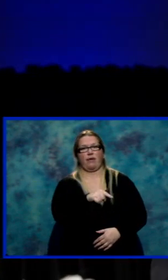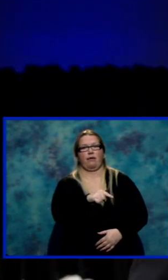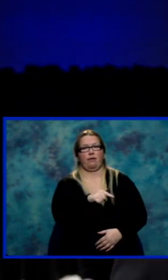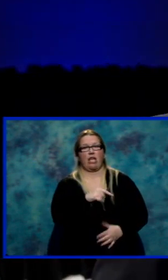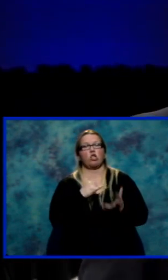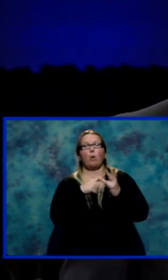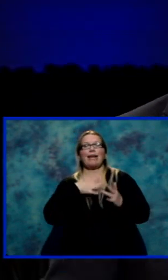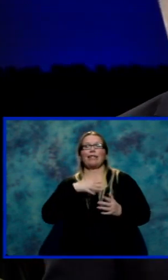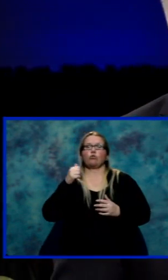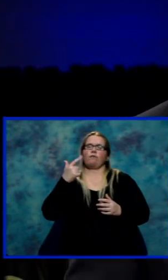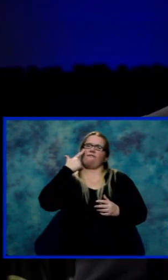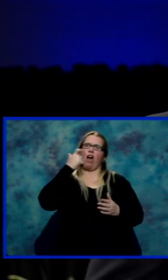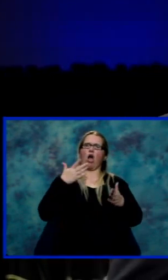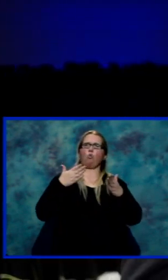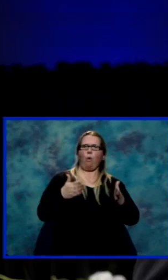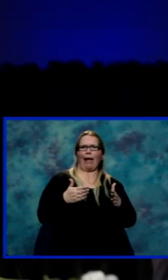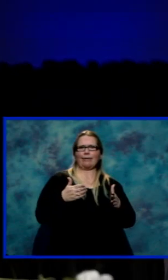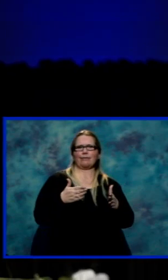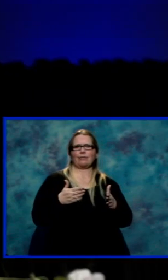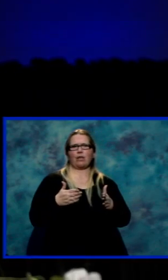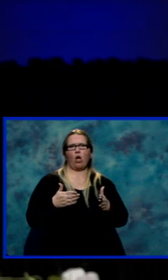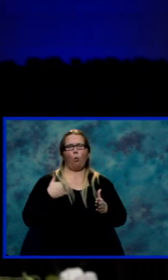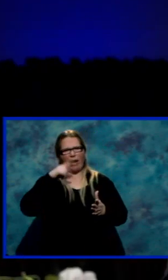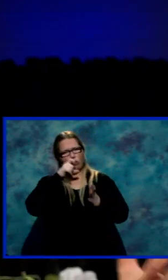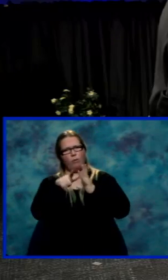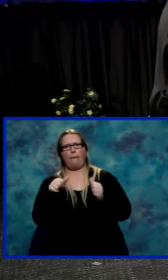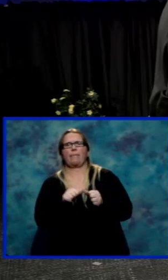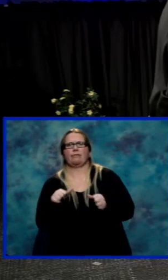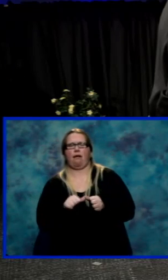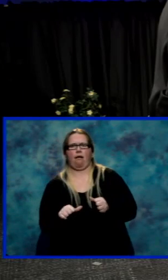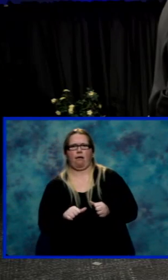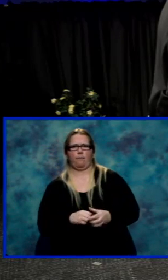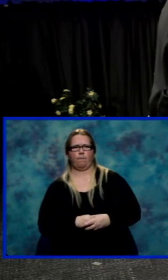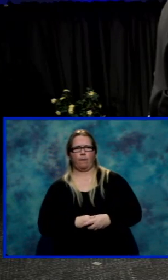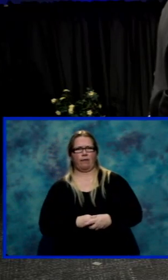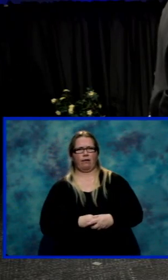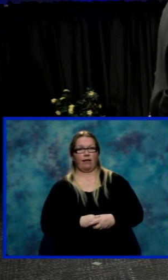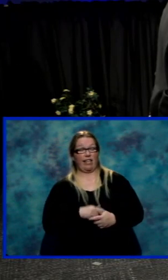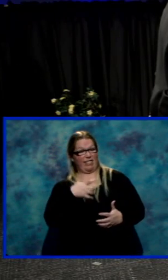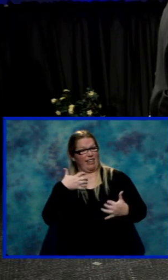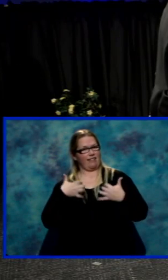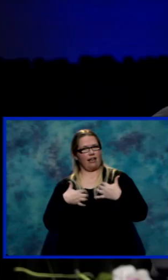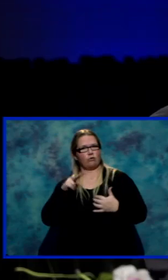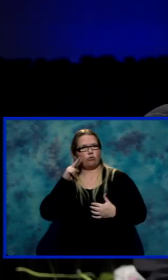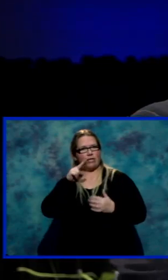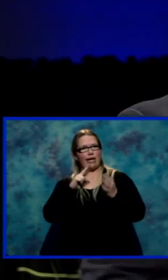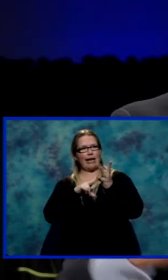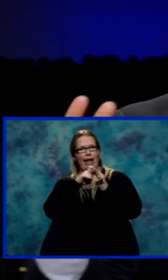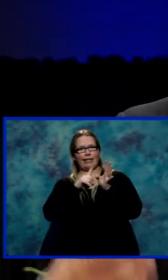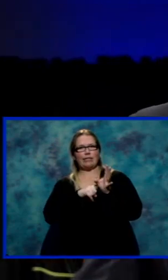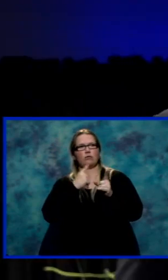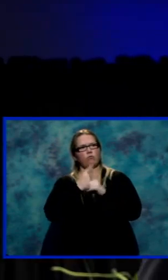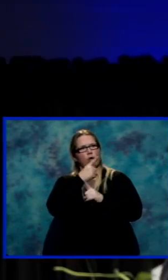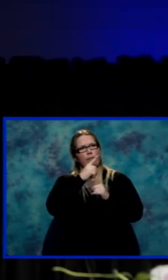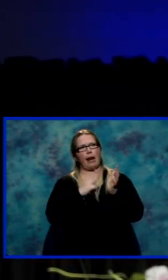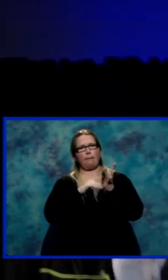find ways in which to actually engage in doing that far better. And yeah, it was exciting to see Nancy up here with Mike talking